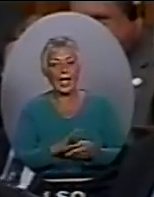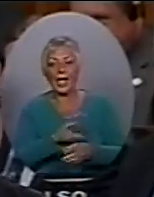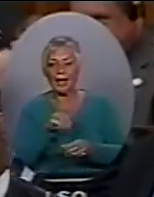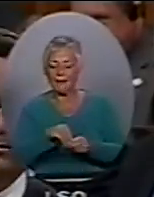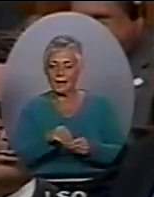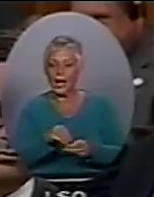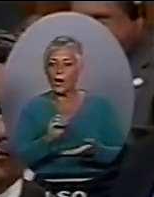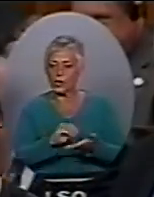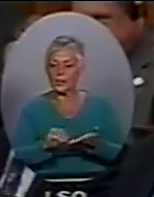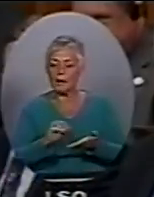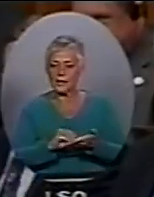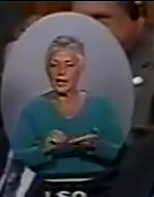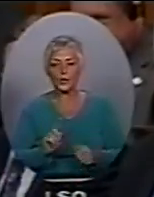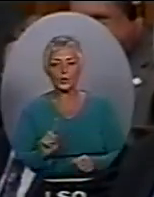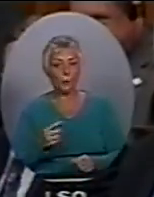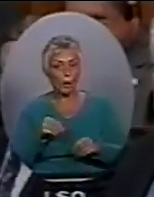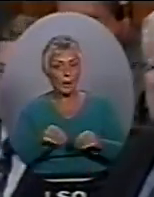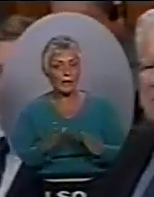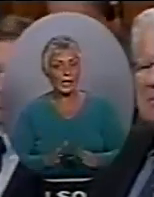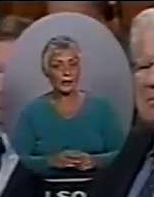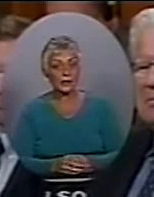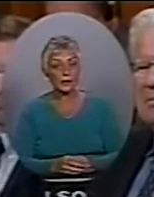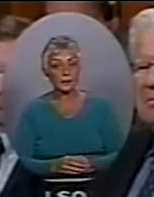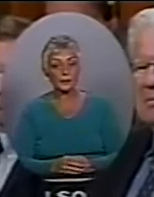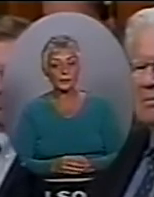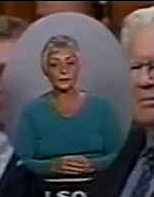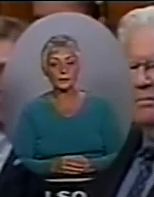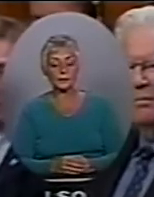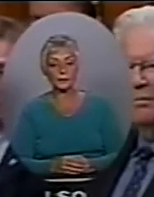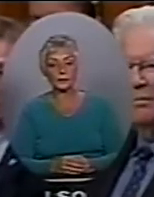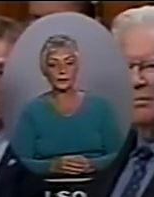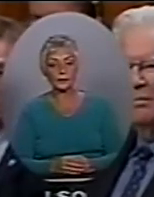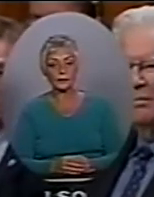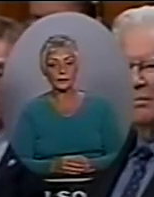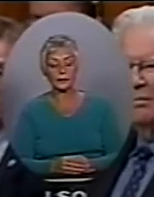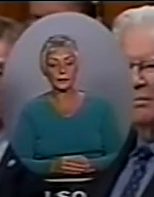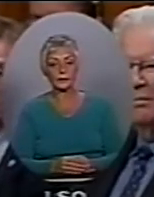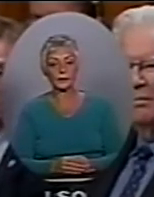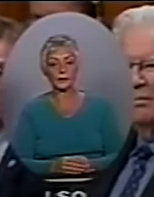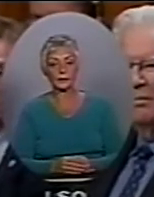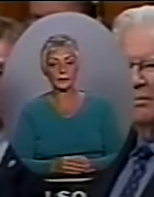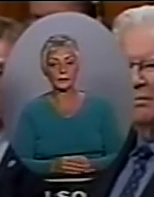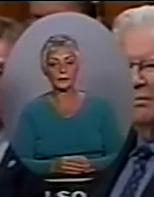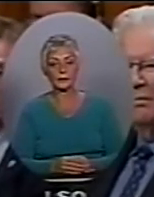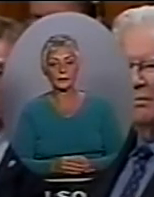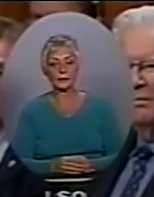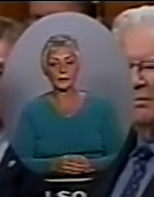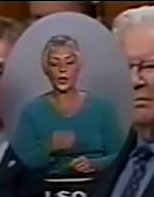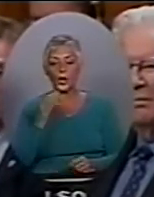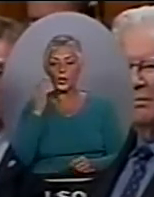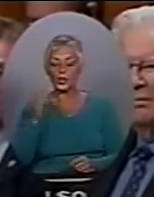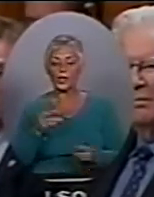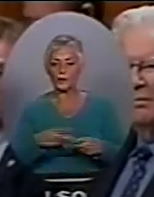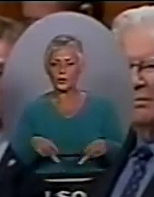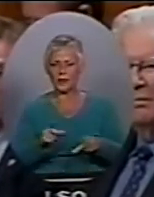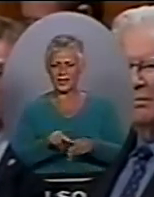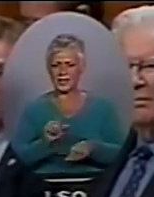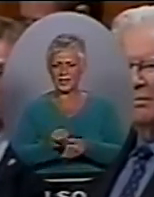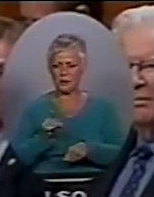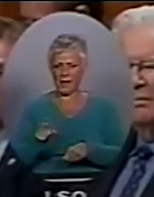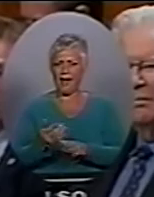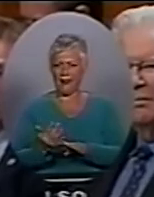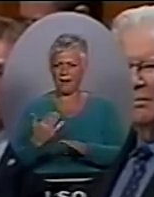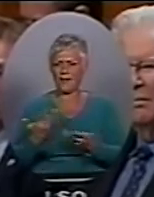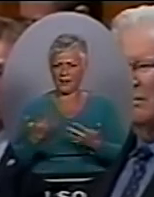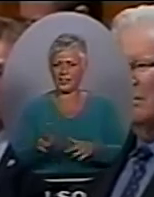Honourable Minister of Canadian Heritage. I'm afraid the leader of the Liberal Party beat this member to this very question, and I answered that. But I mean, if the member